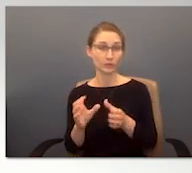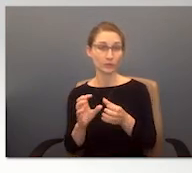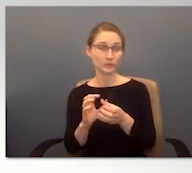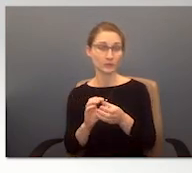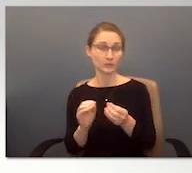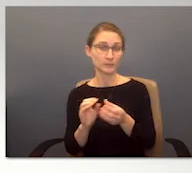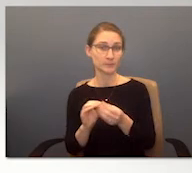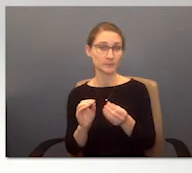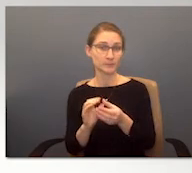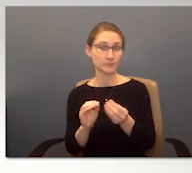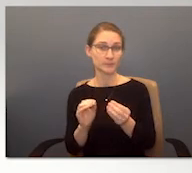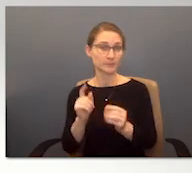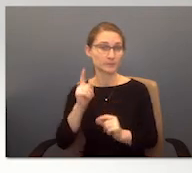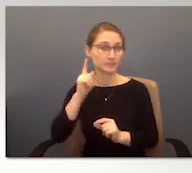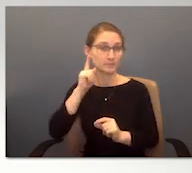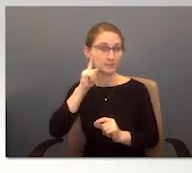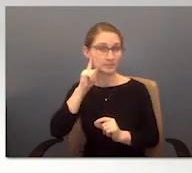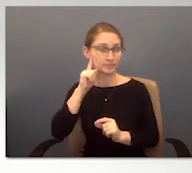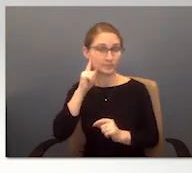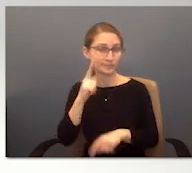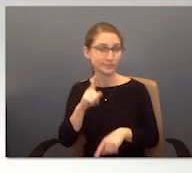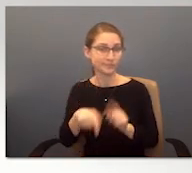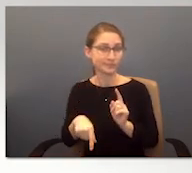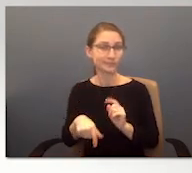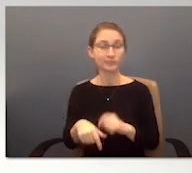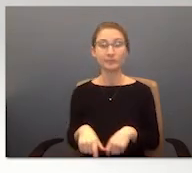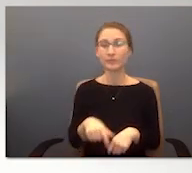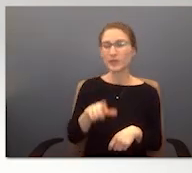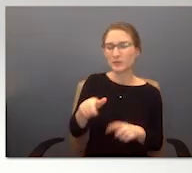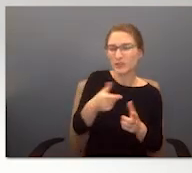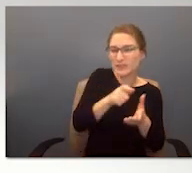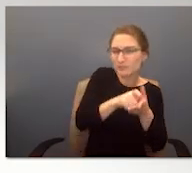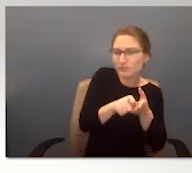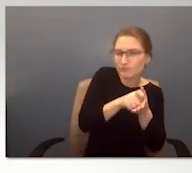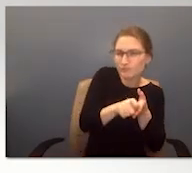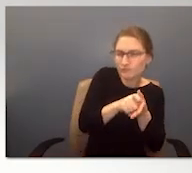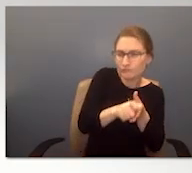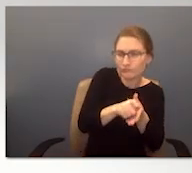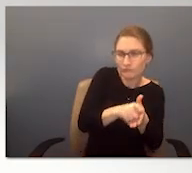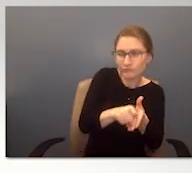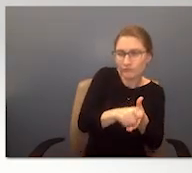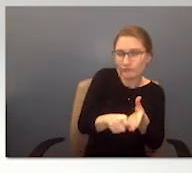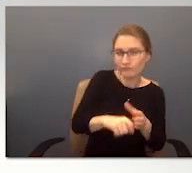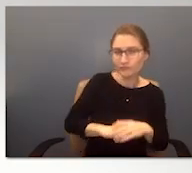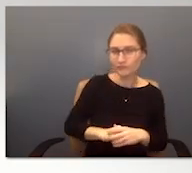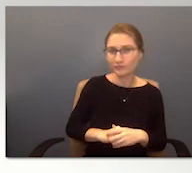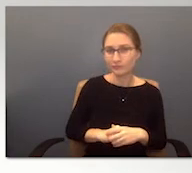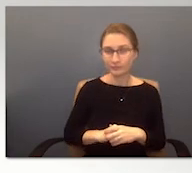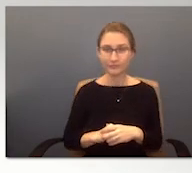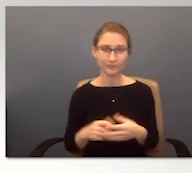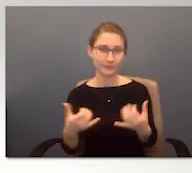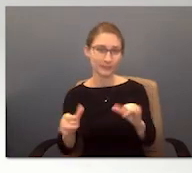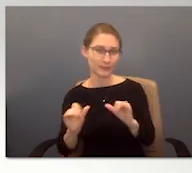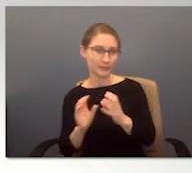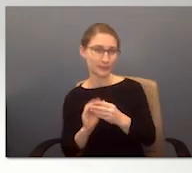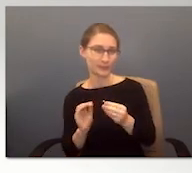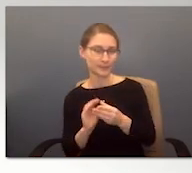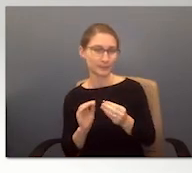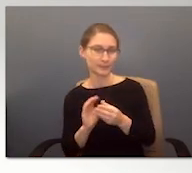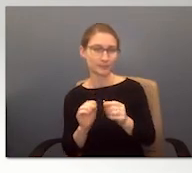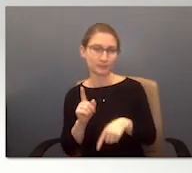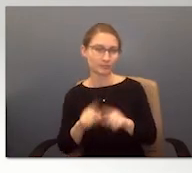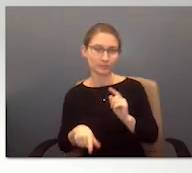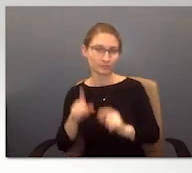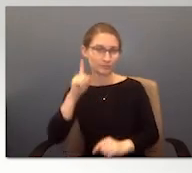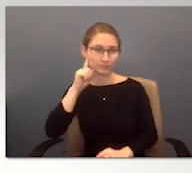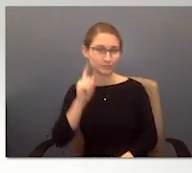development. and just take a couple notes here. That's what I was at. Like, to me, if you have a child who, part of my